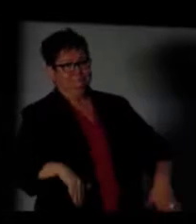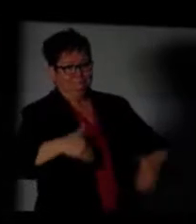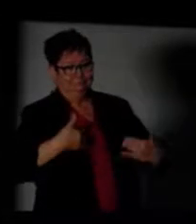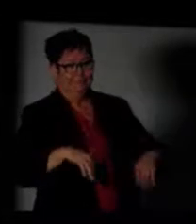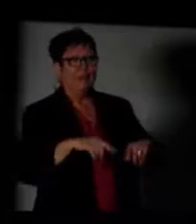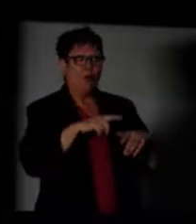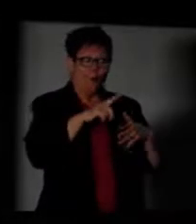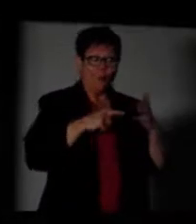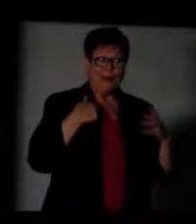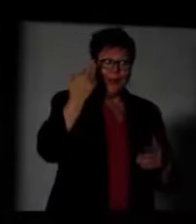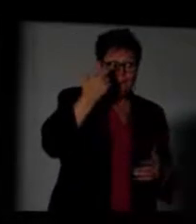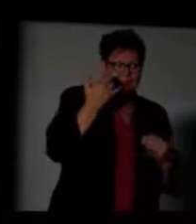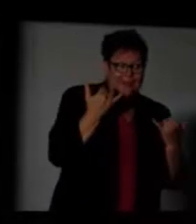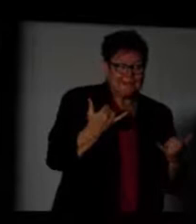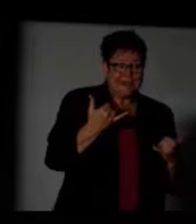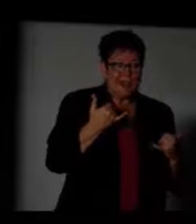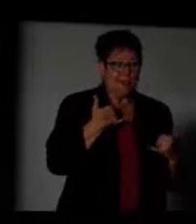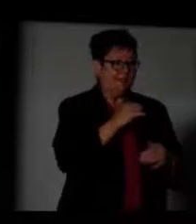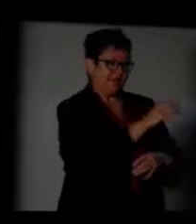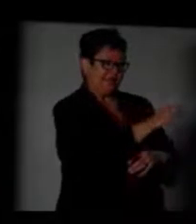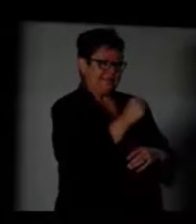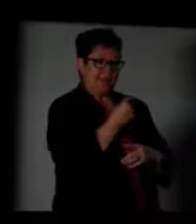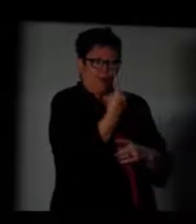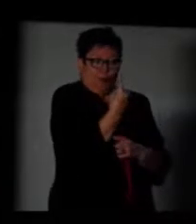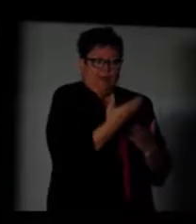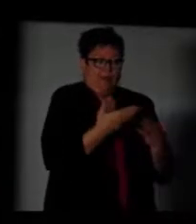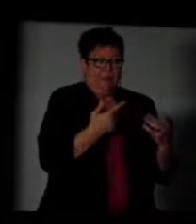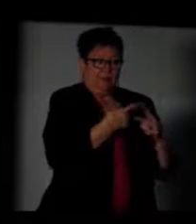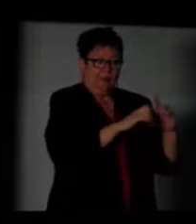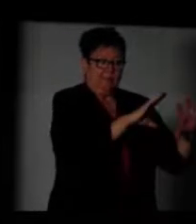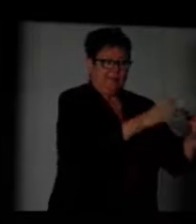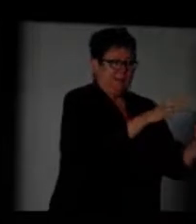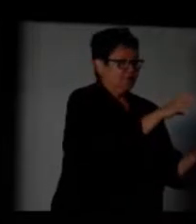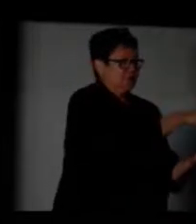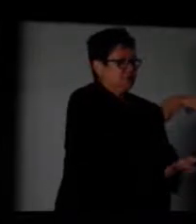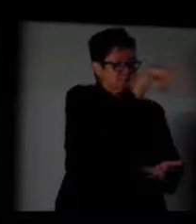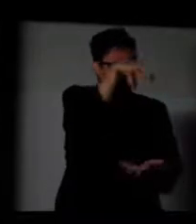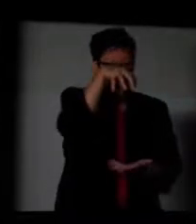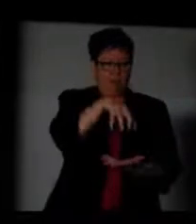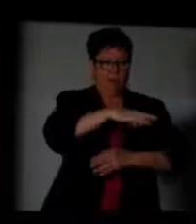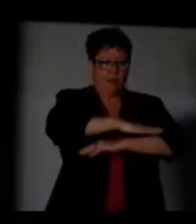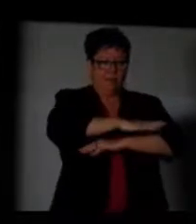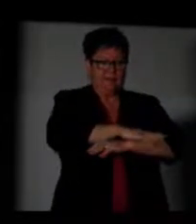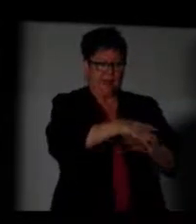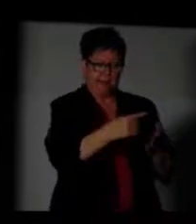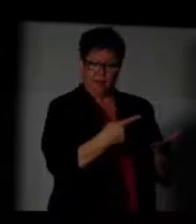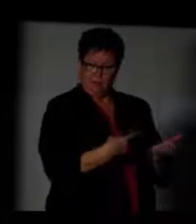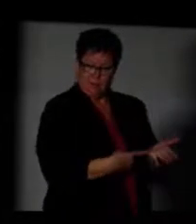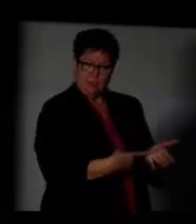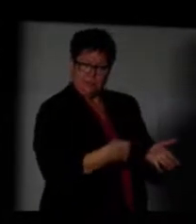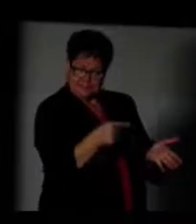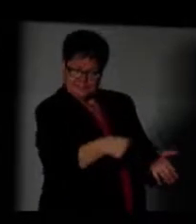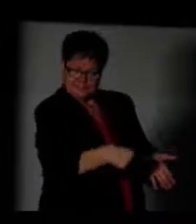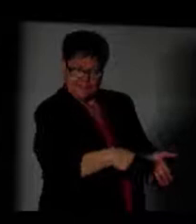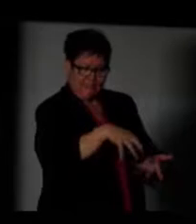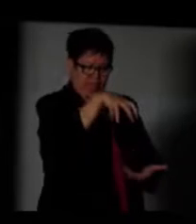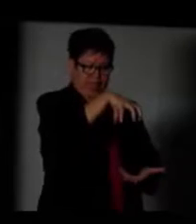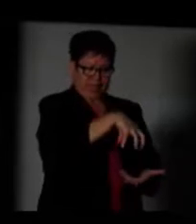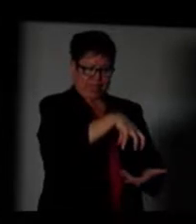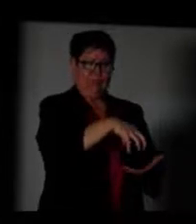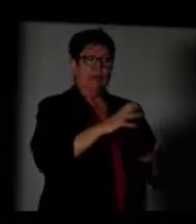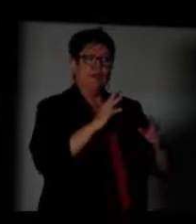is that taking one of these objects out of the collection and putting it on a table there, talking to them, talking to a group